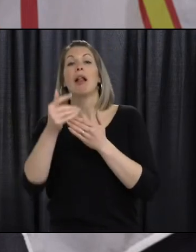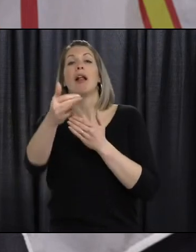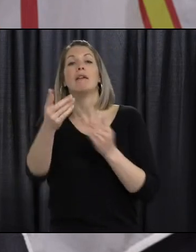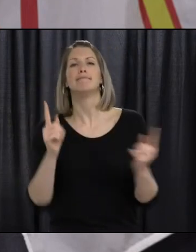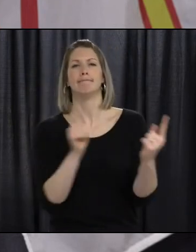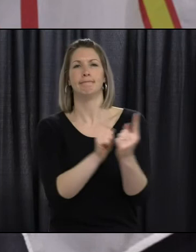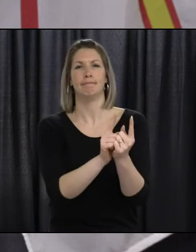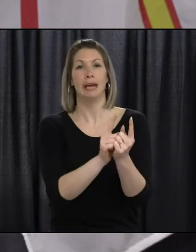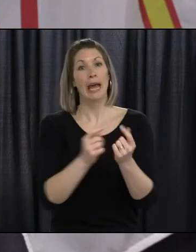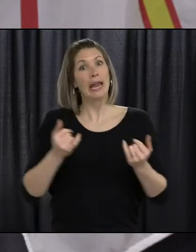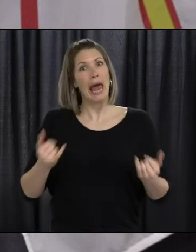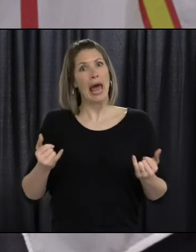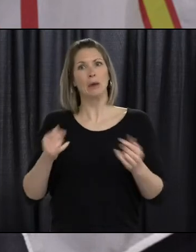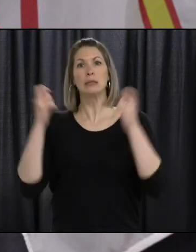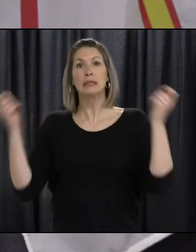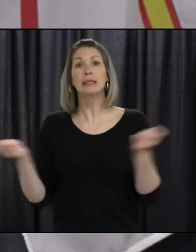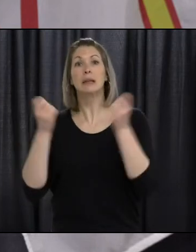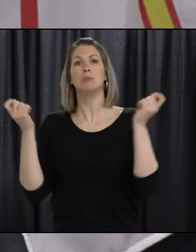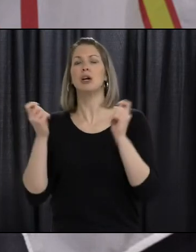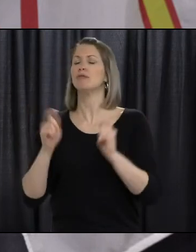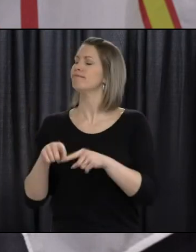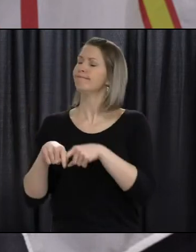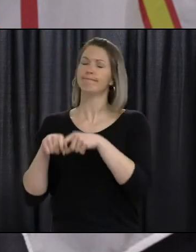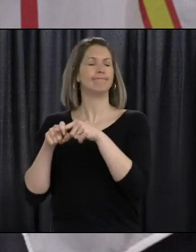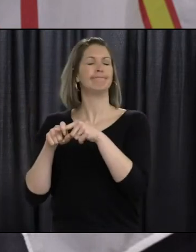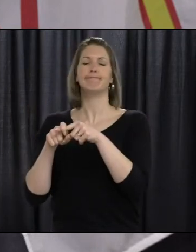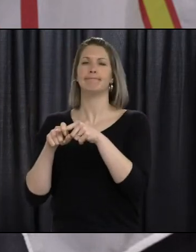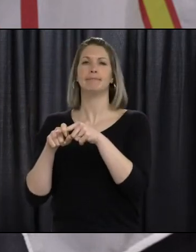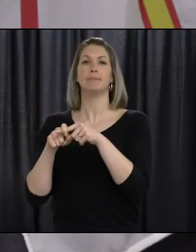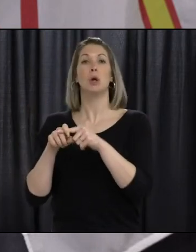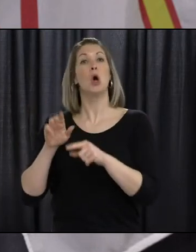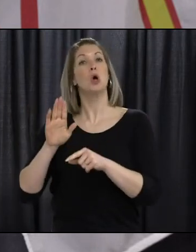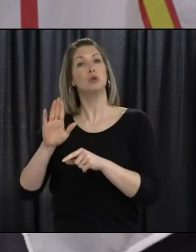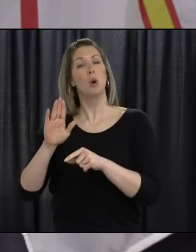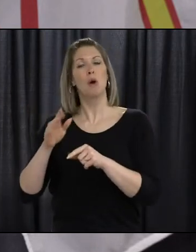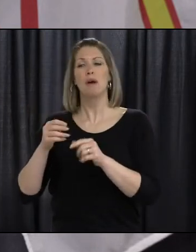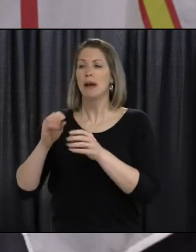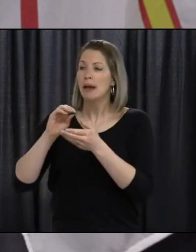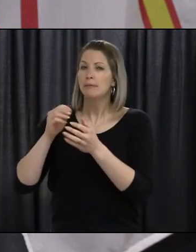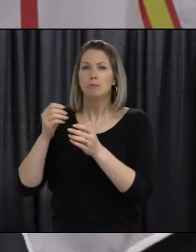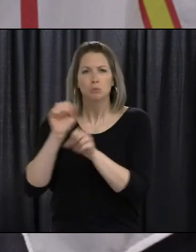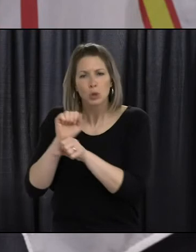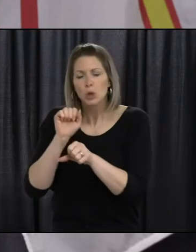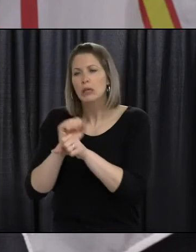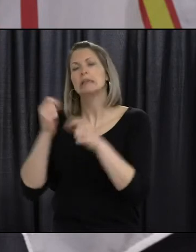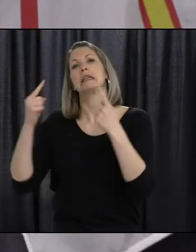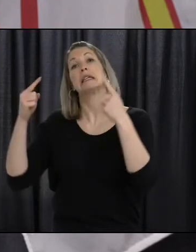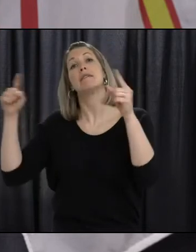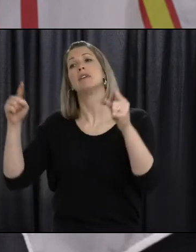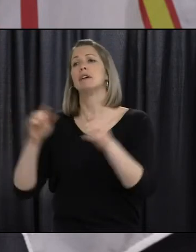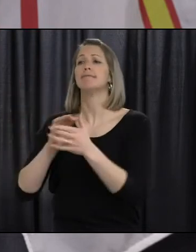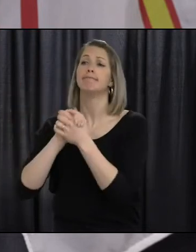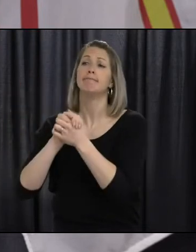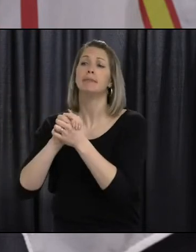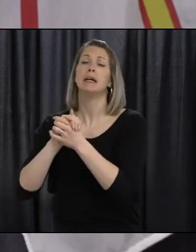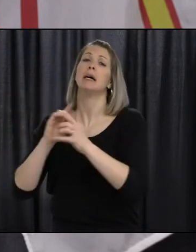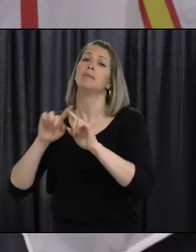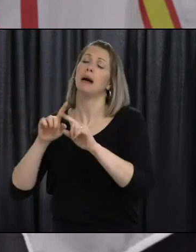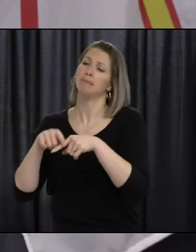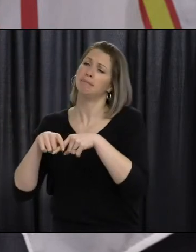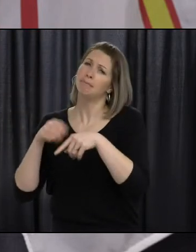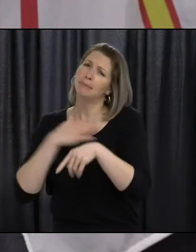not the time. Your accomplishments are certainly cause for celebration, so please act responsibly by celebrating your